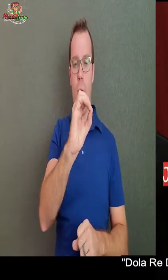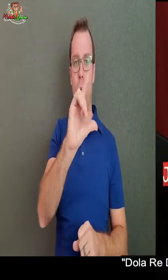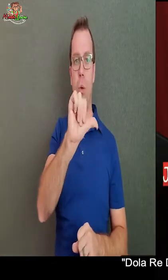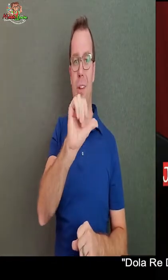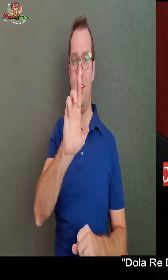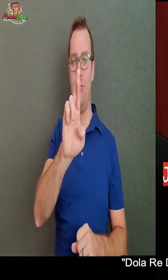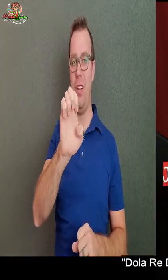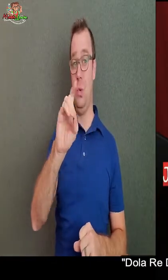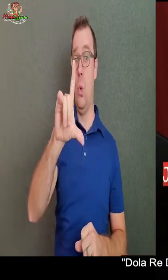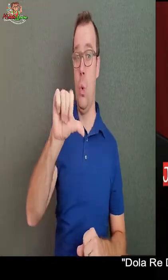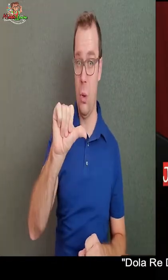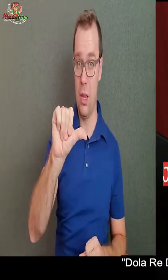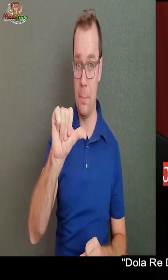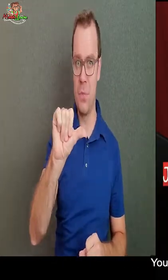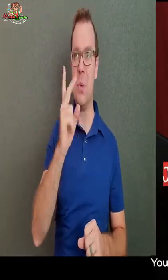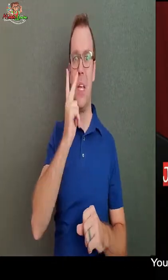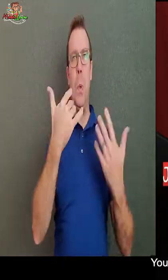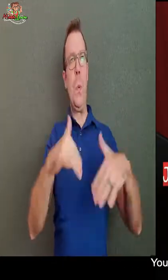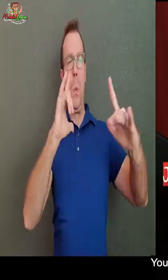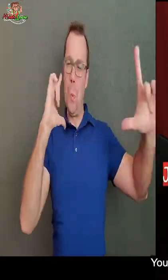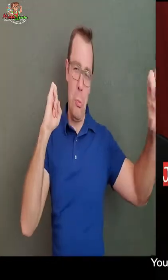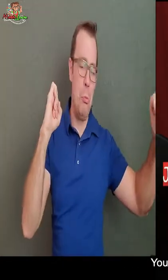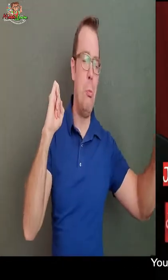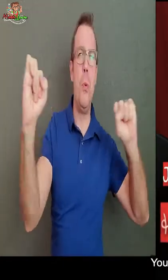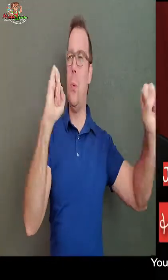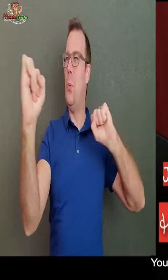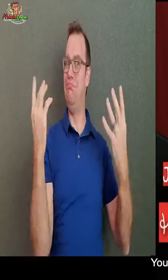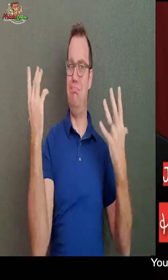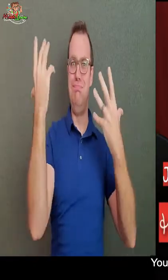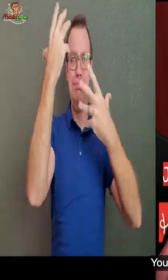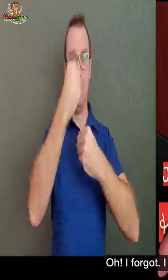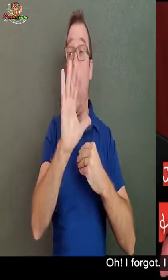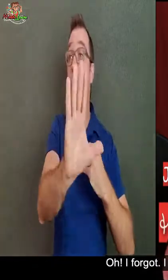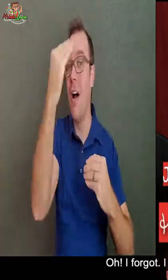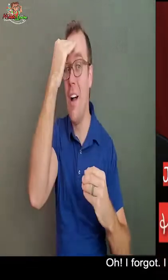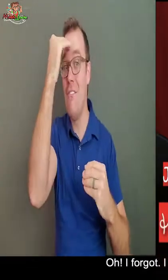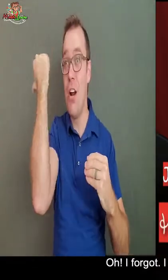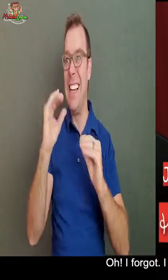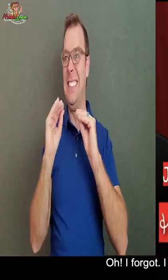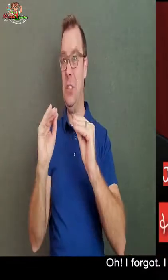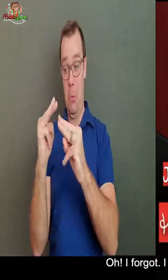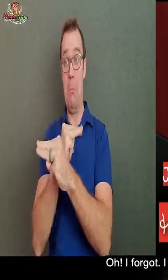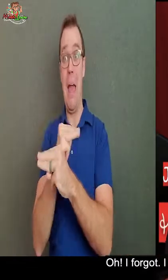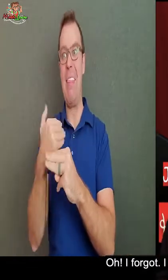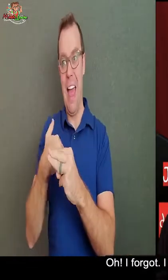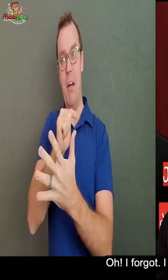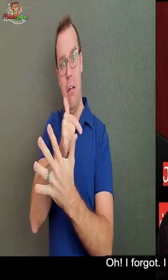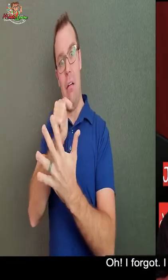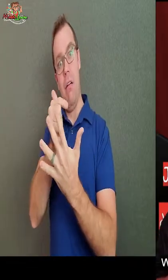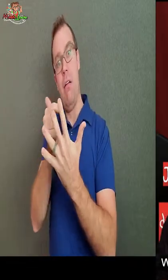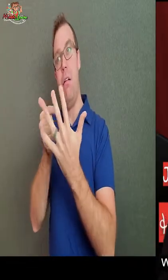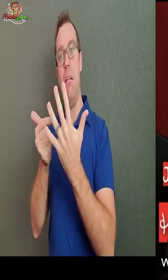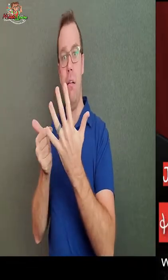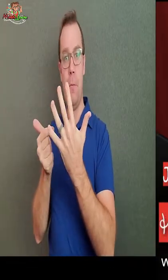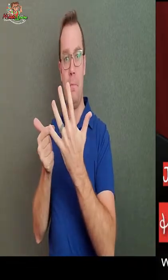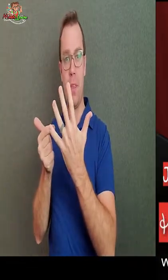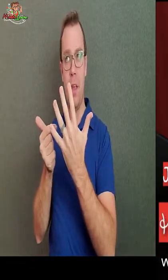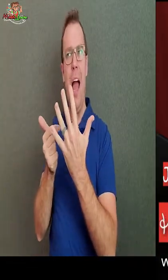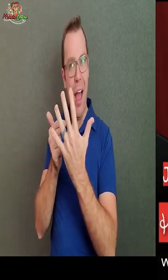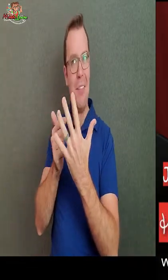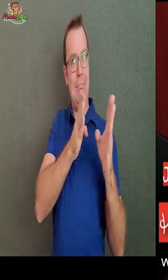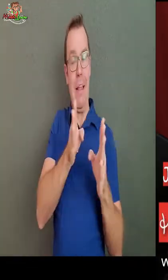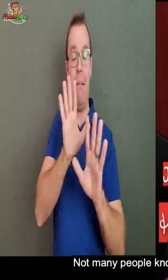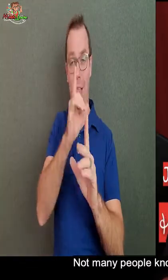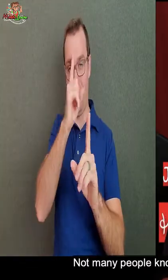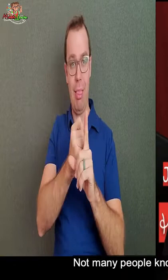by Aishwarya and Madhuri Dixit. You guys should see that splendor. Oh, I forgot. I have to teach you order of operations. But I was just coming